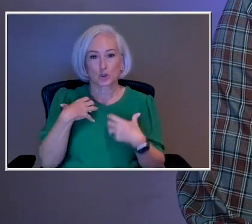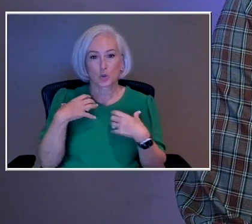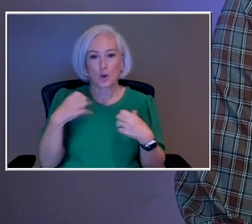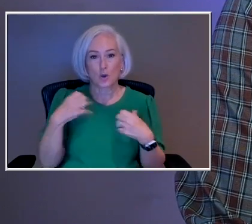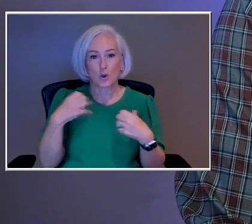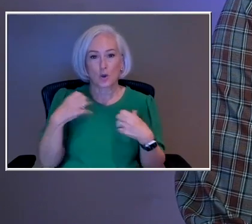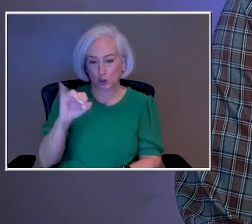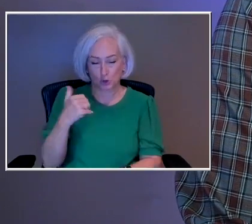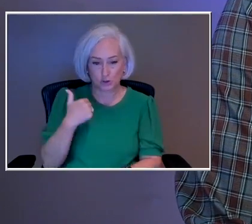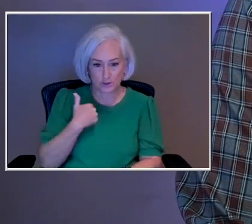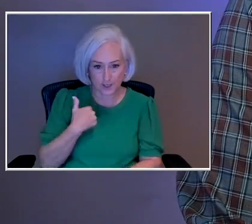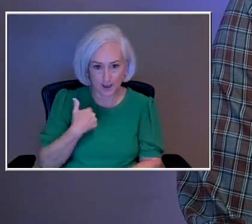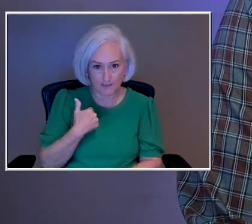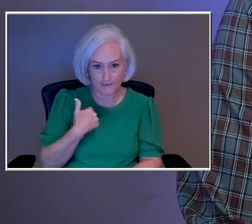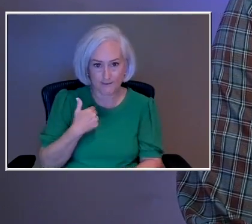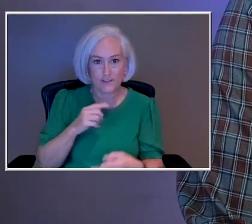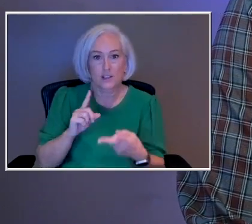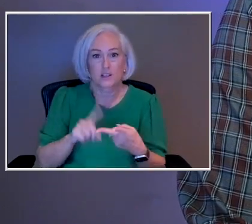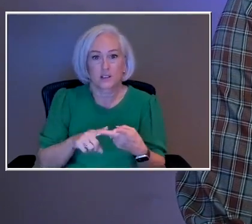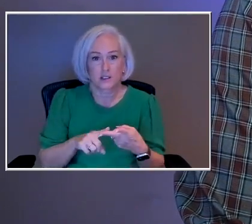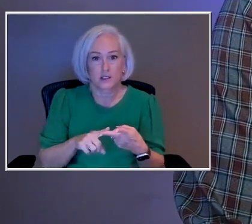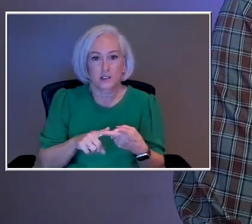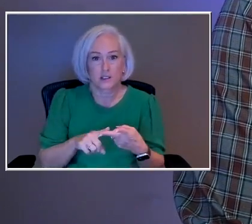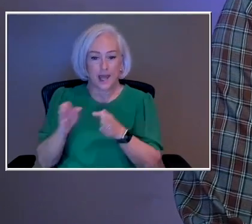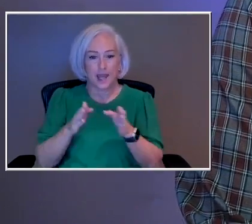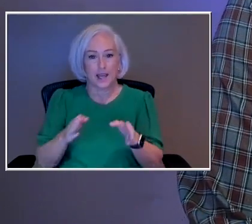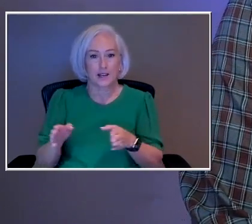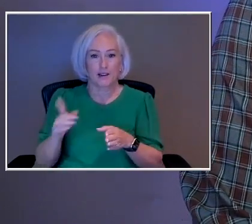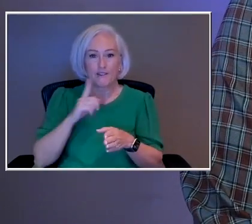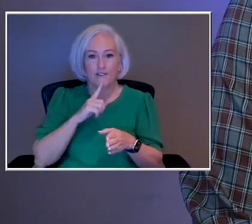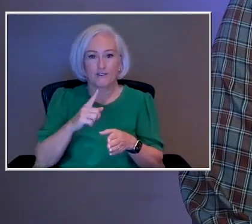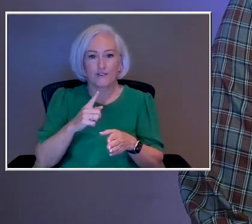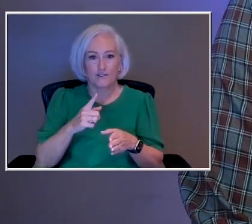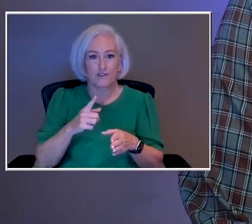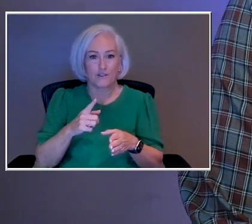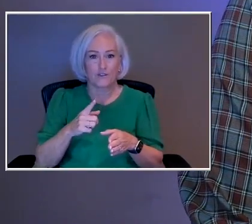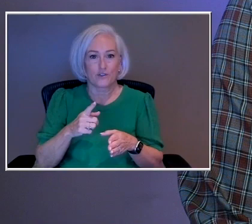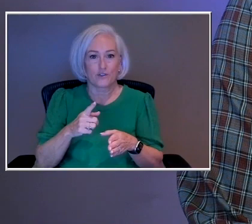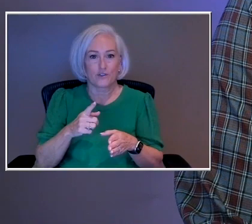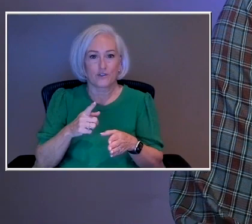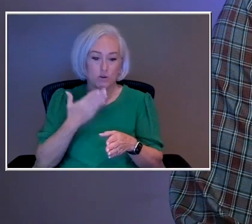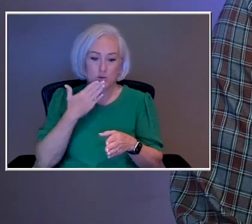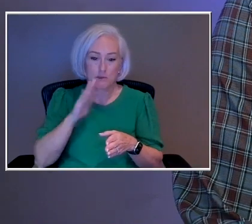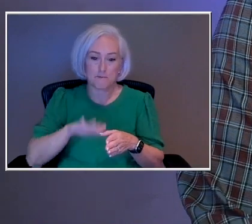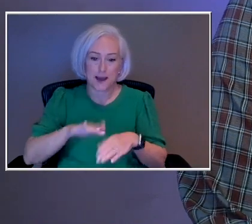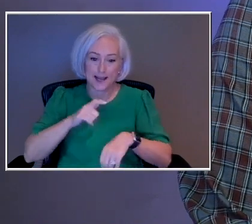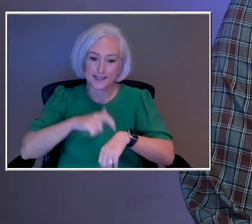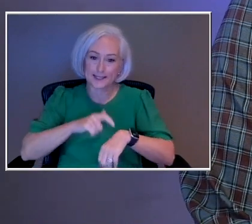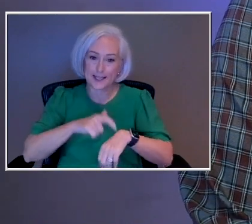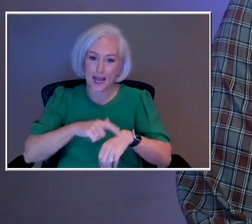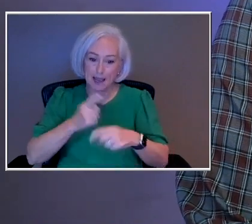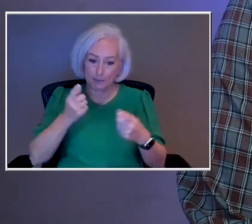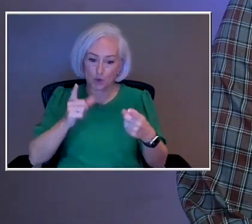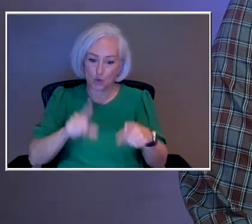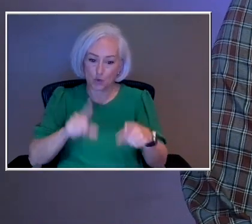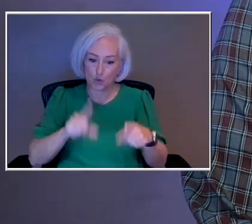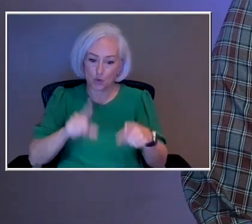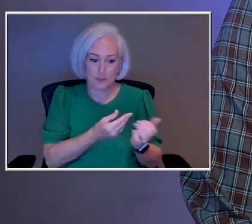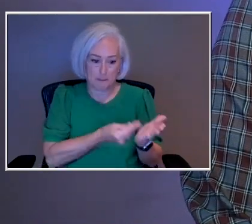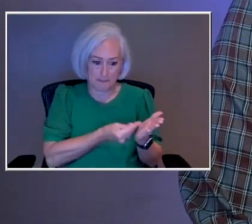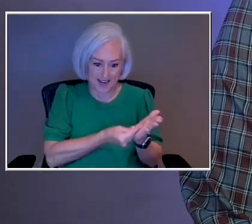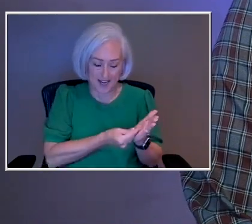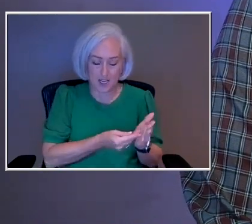We planned for a rainy day, and it was raining. And we have a lot of support. We have a huge family